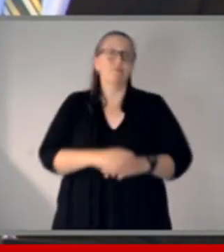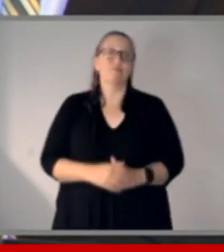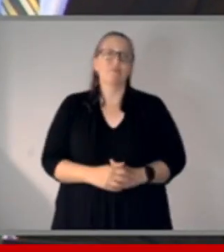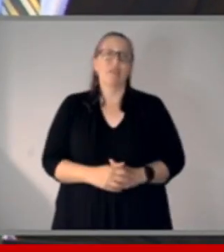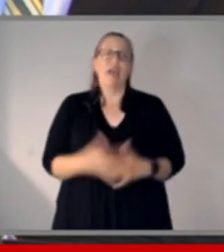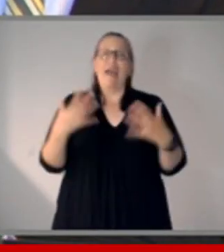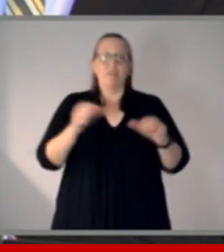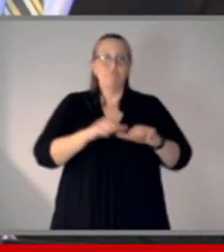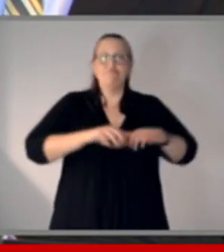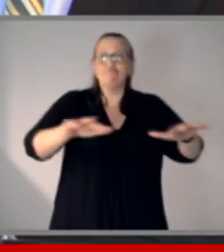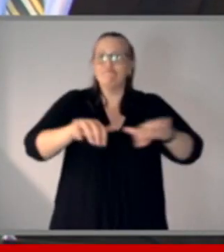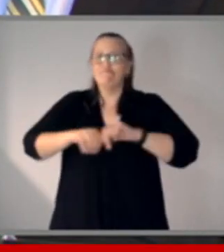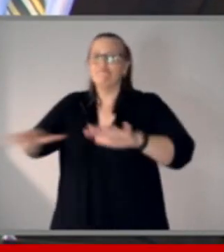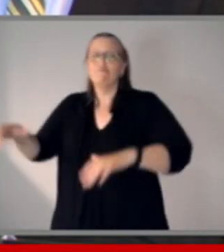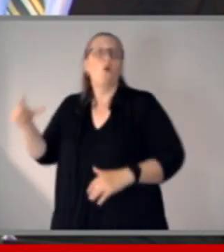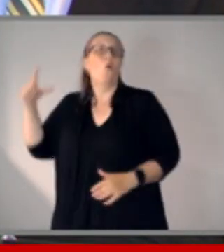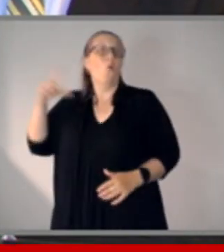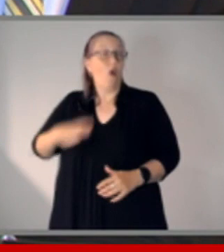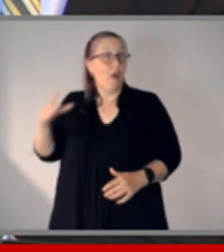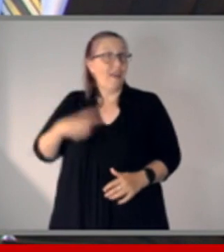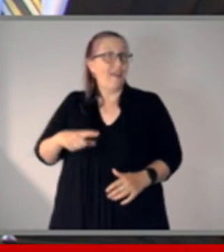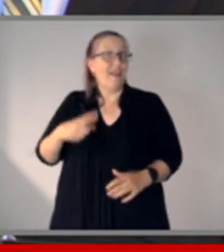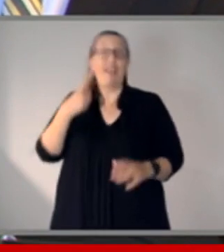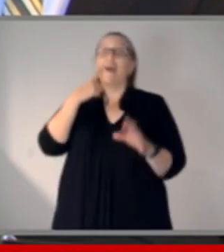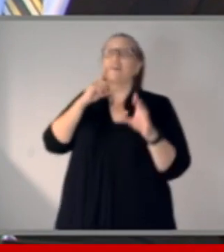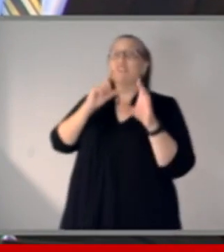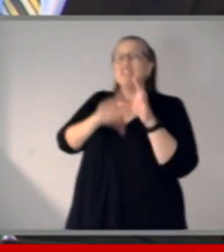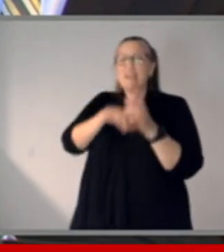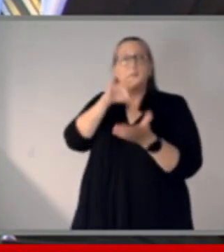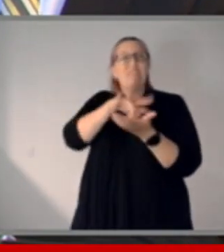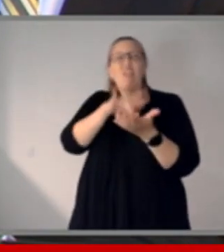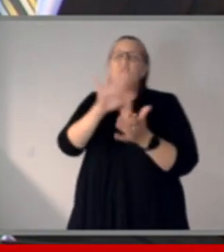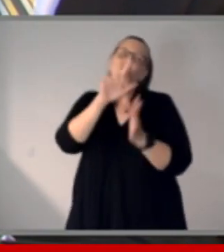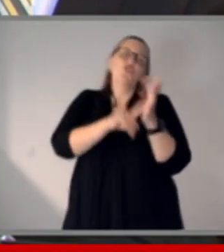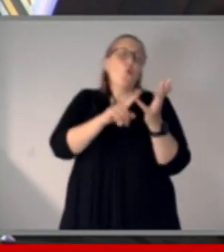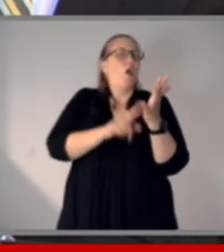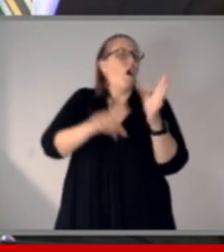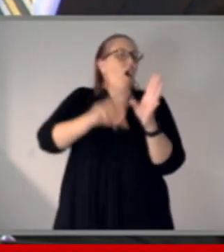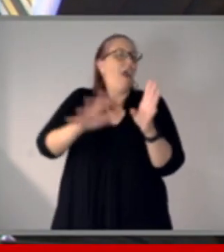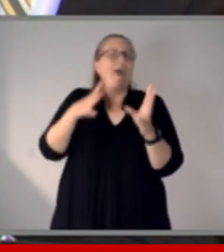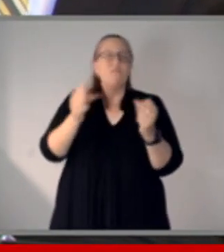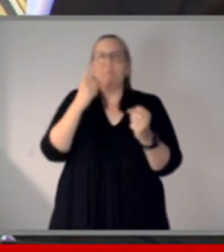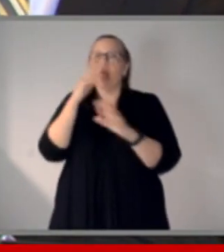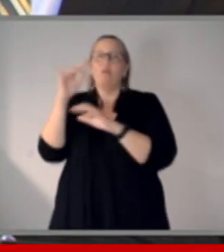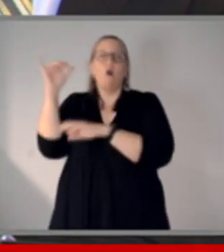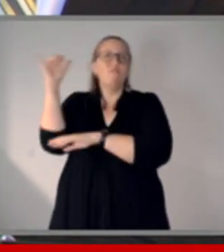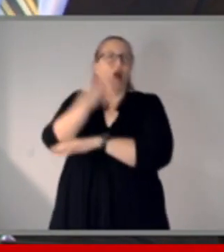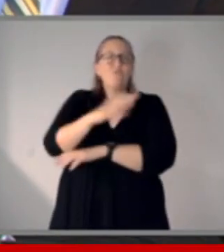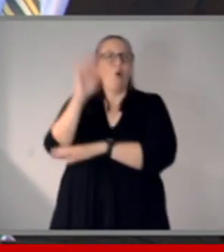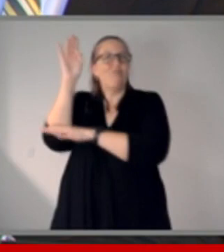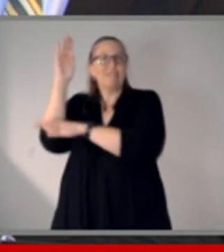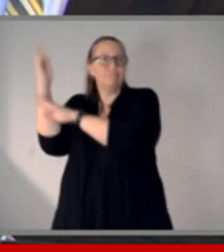their migrant hostels late in the middle of last year. They've had a subsequent wave